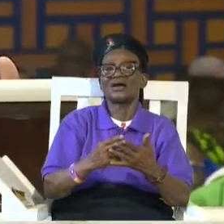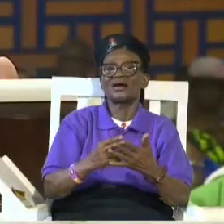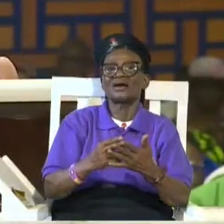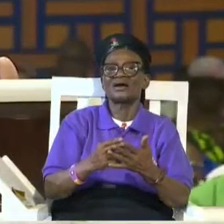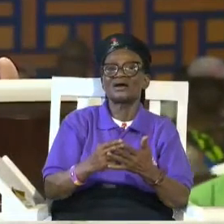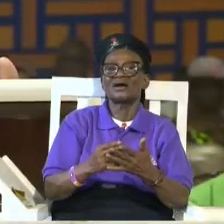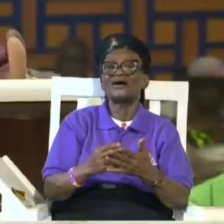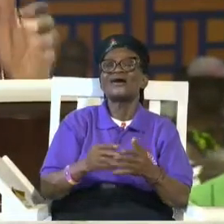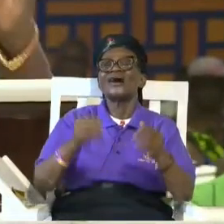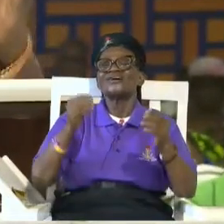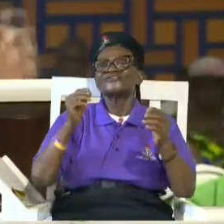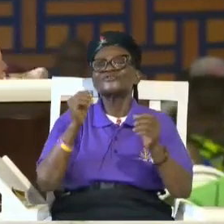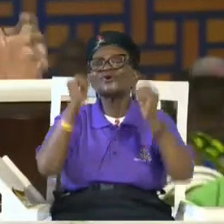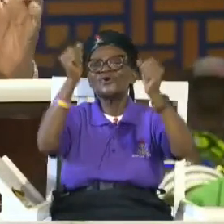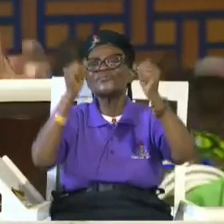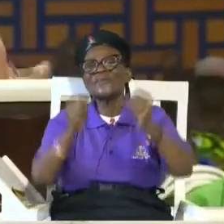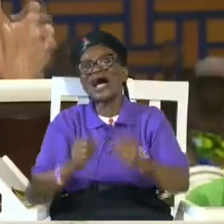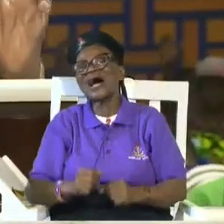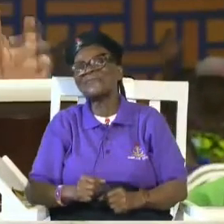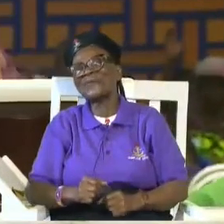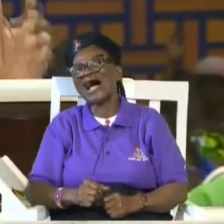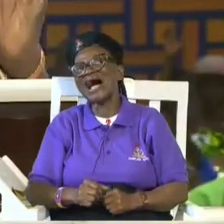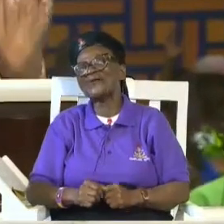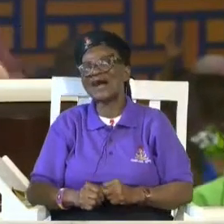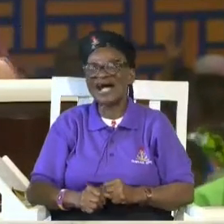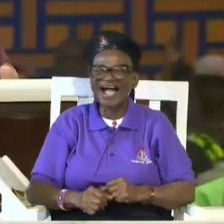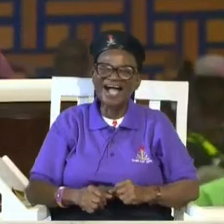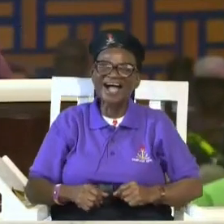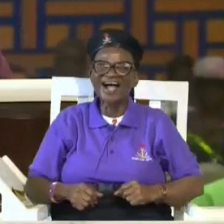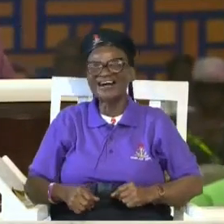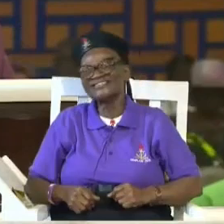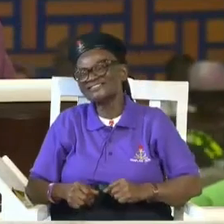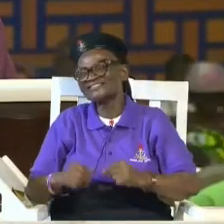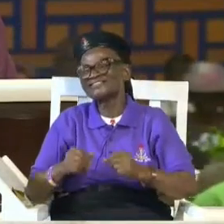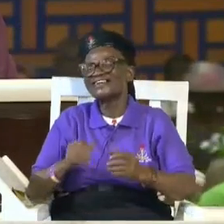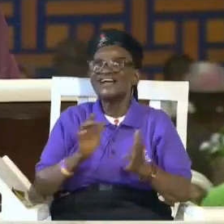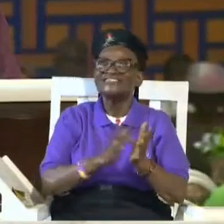Jesus power, super power.